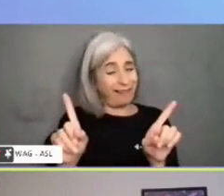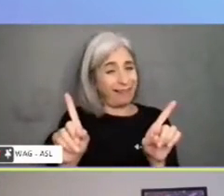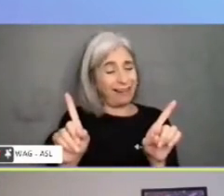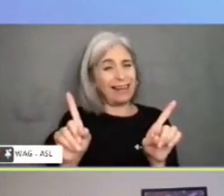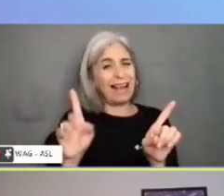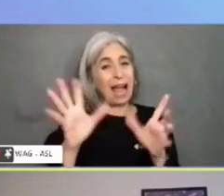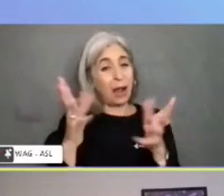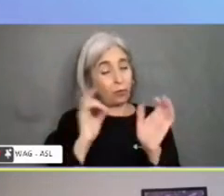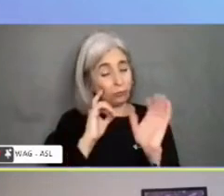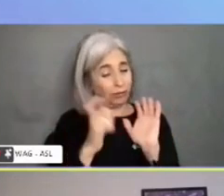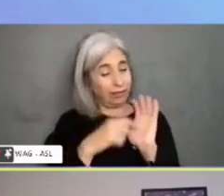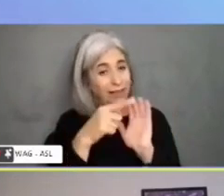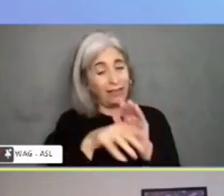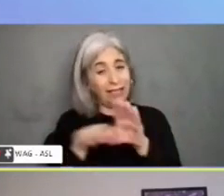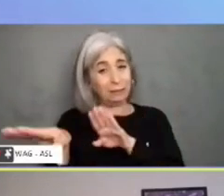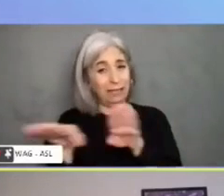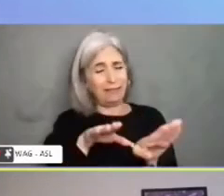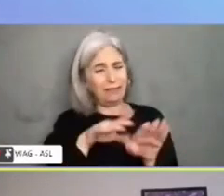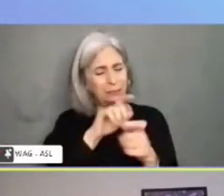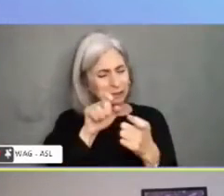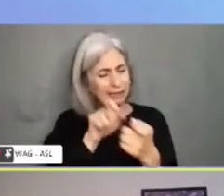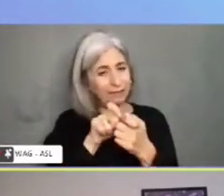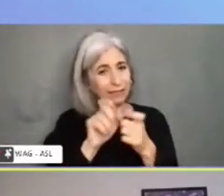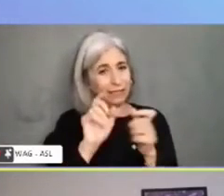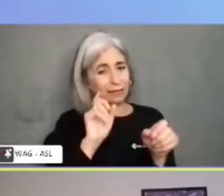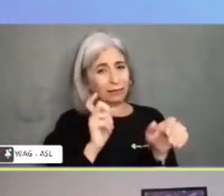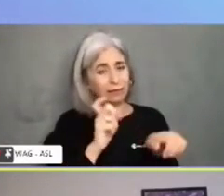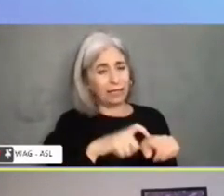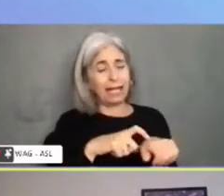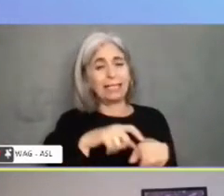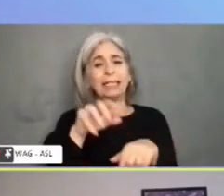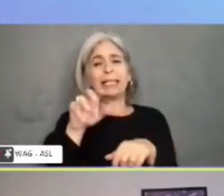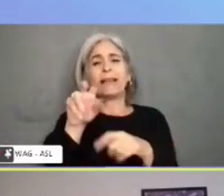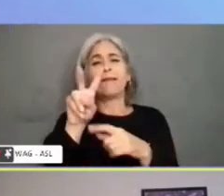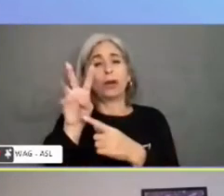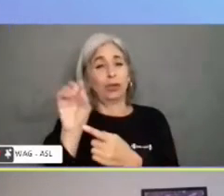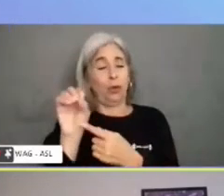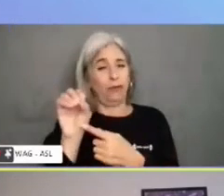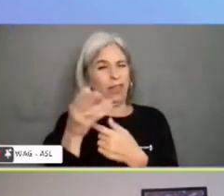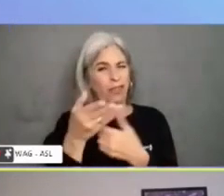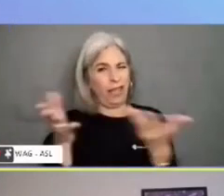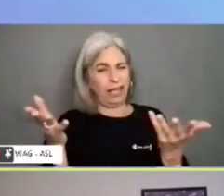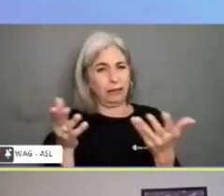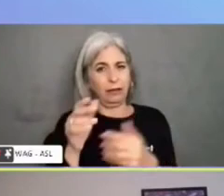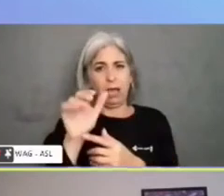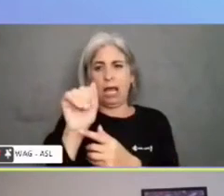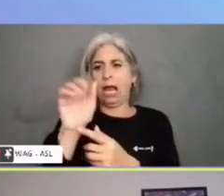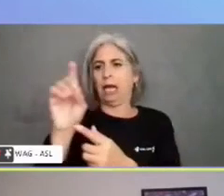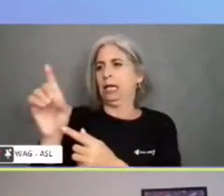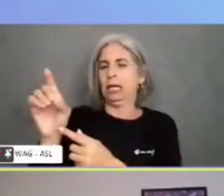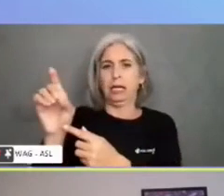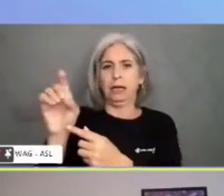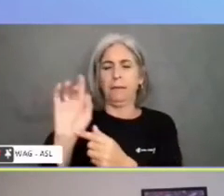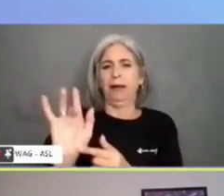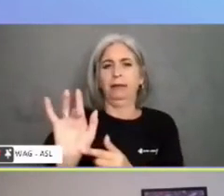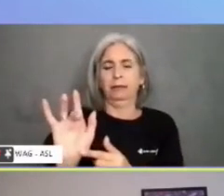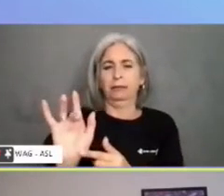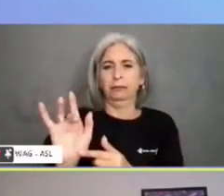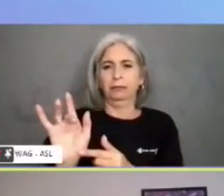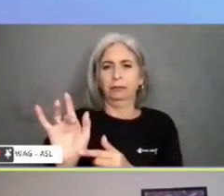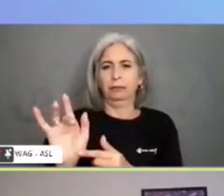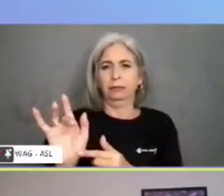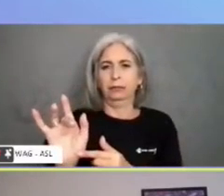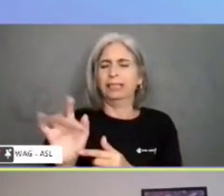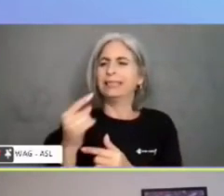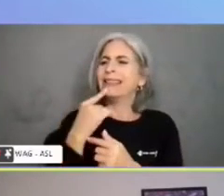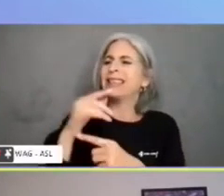out this behavior. I'm specifically calling out voiceover here. This is going to be a voiceover thing. ADD button. If you missed that, voiceover